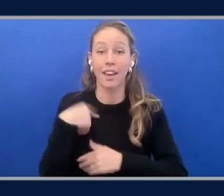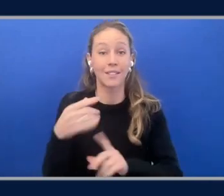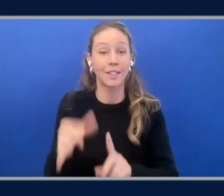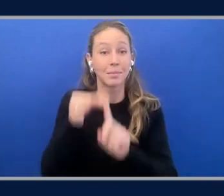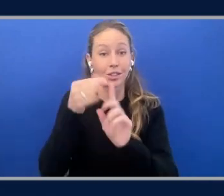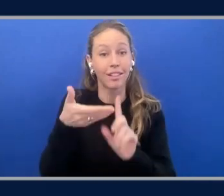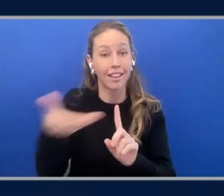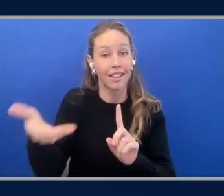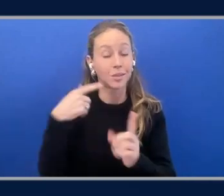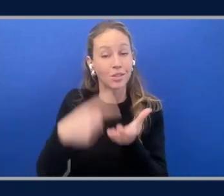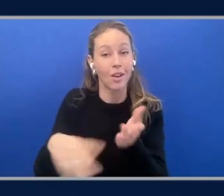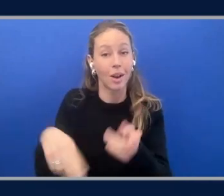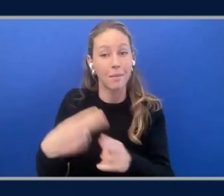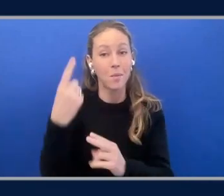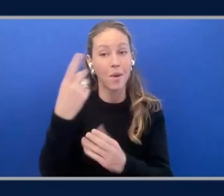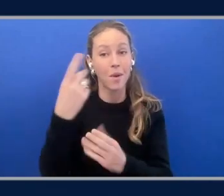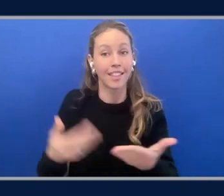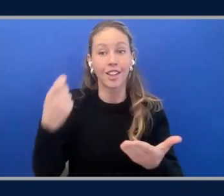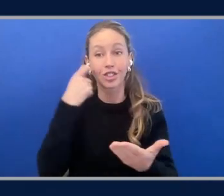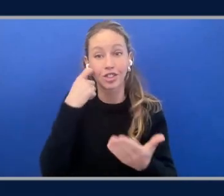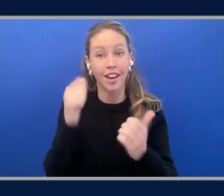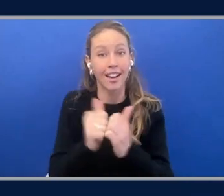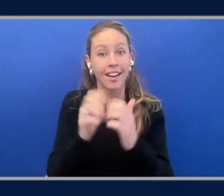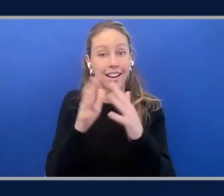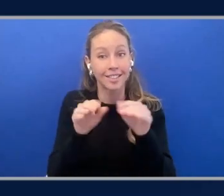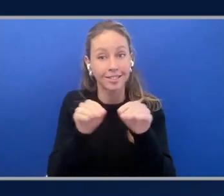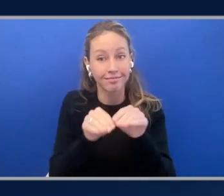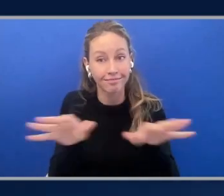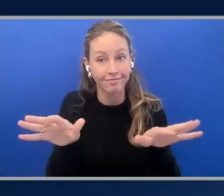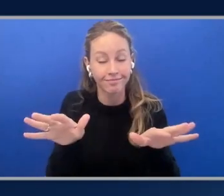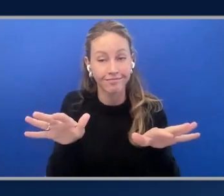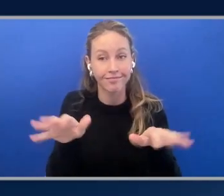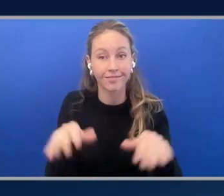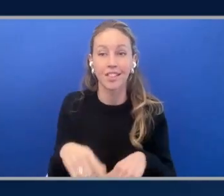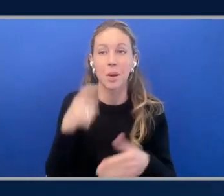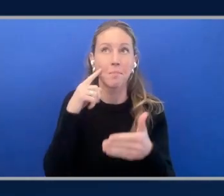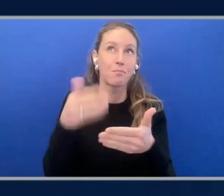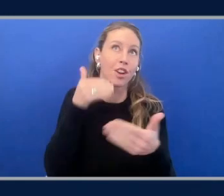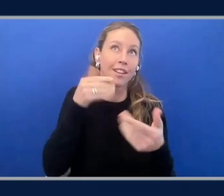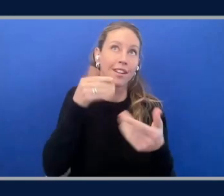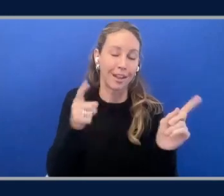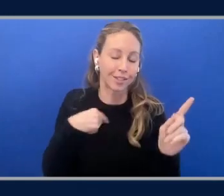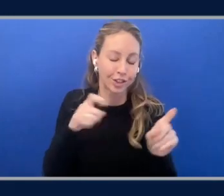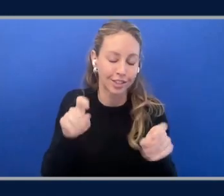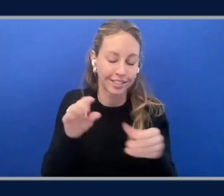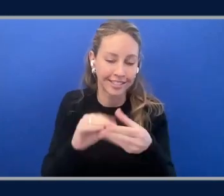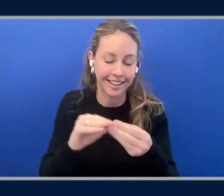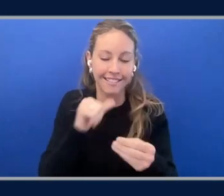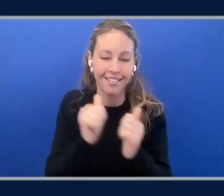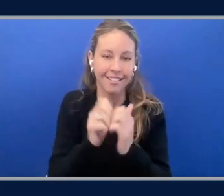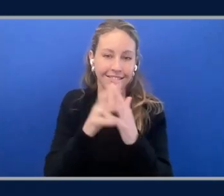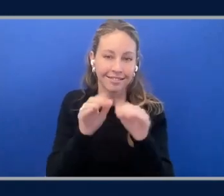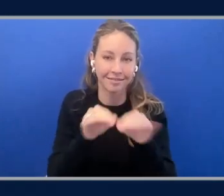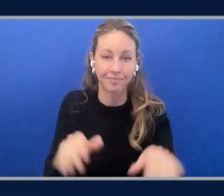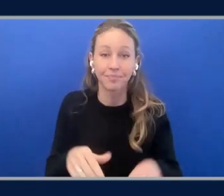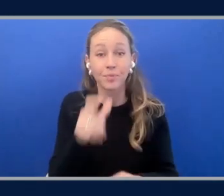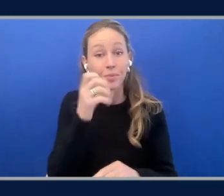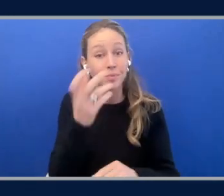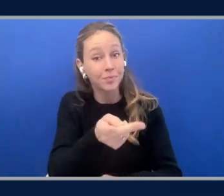to talk about something that just got released, or just got pre-announced, sorry. Exactly. So who do we have